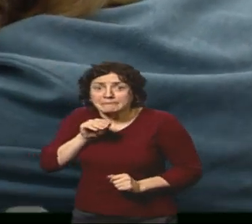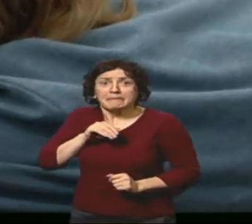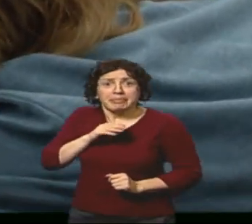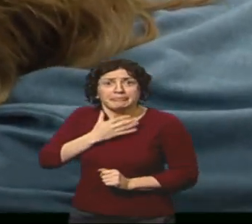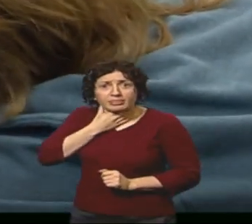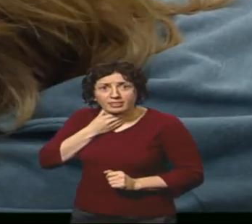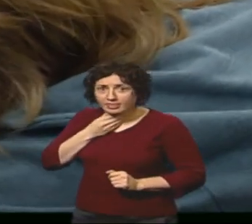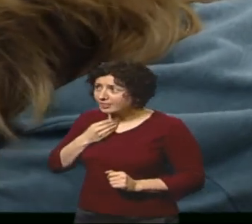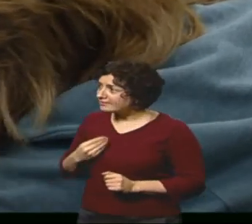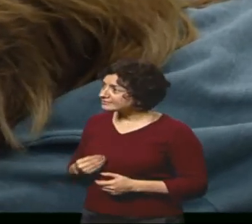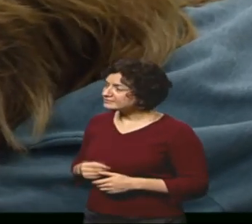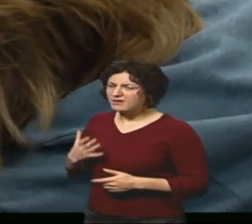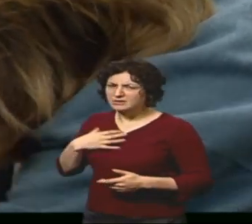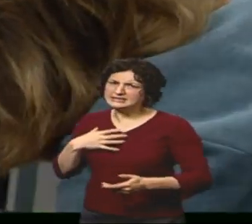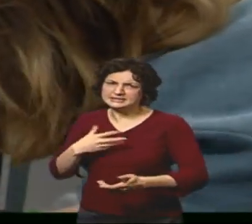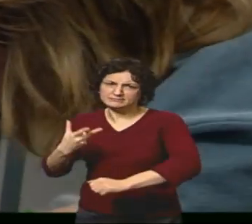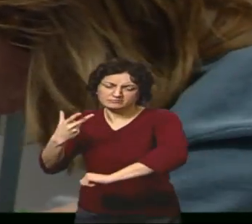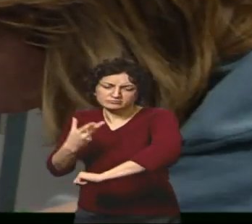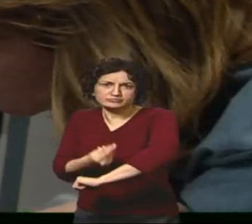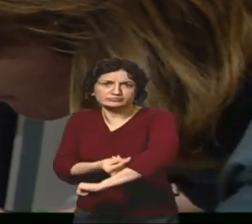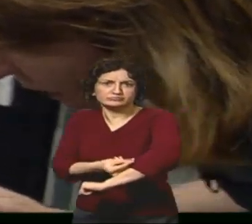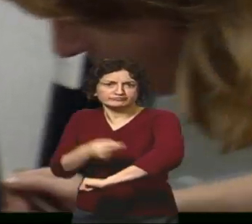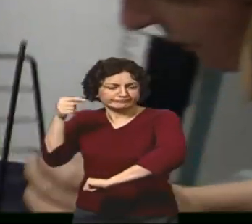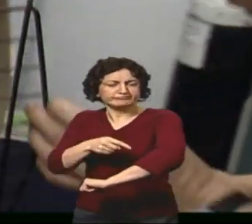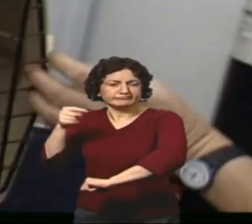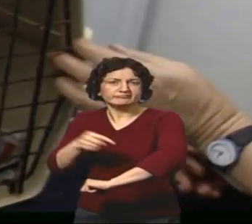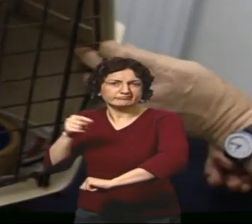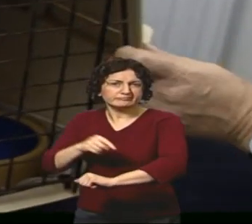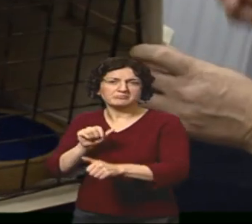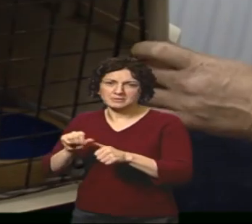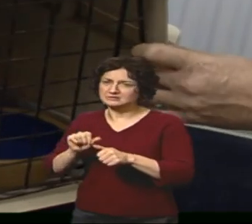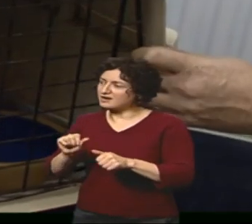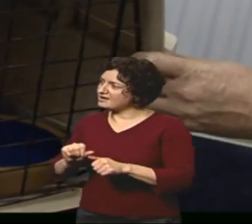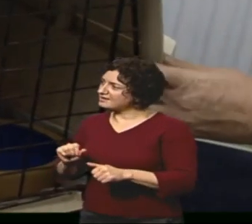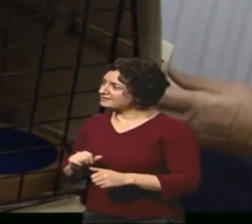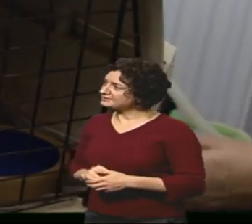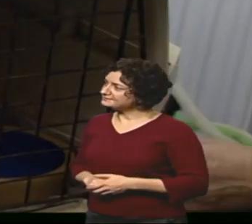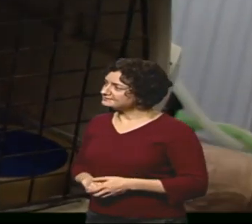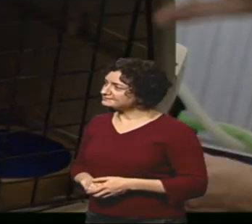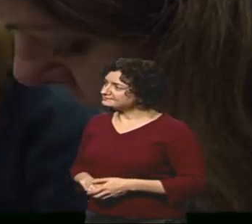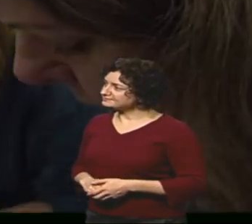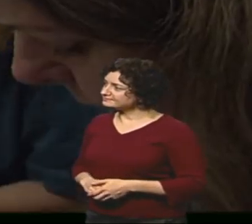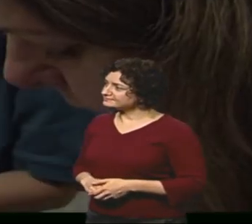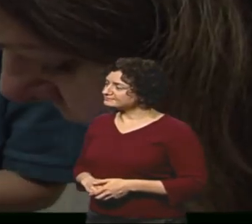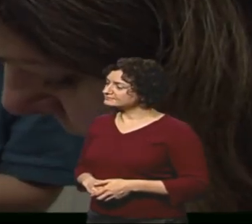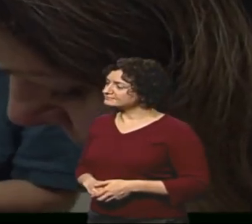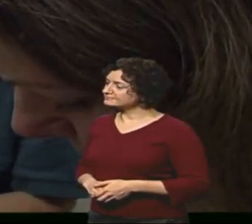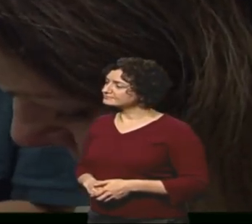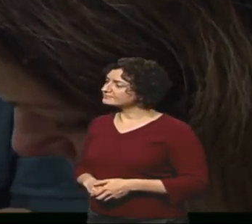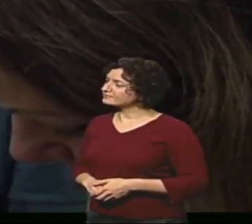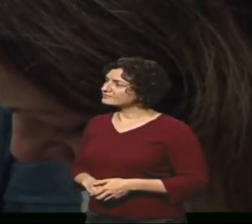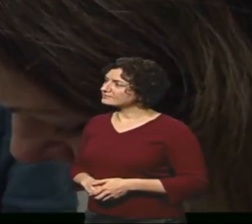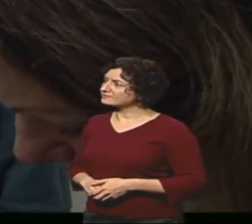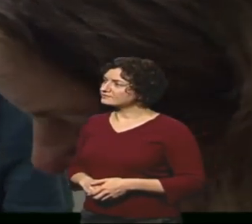some down your pocket. Some It's easier than really trying to drink out of that bowl. You are dry, aren't you? Okay, but